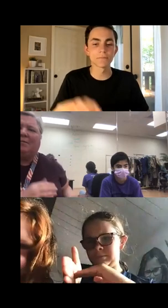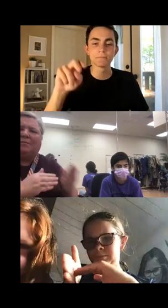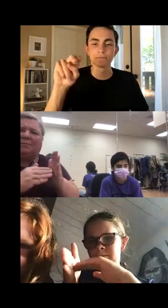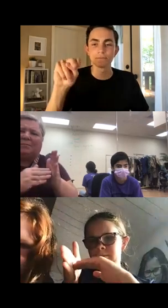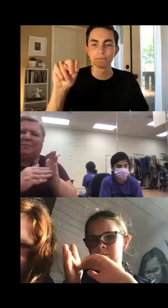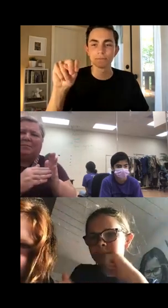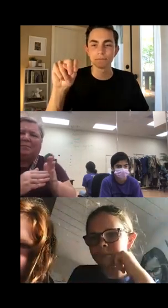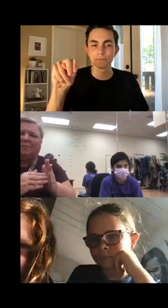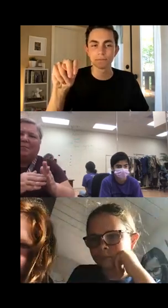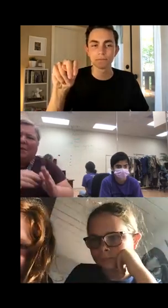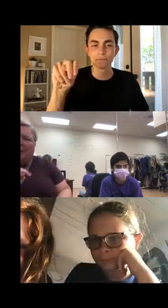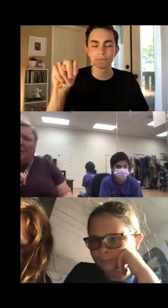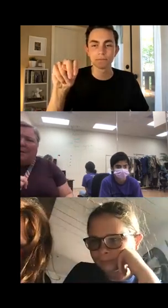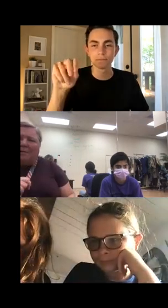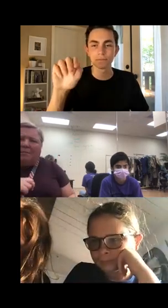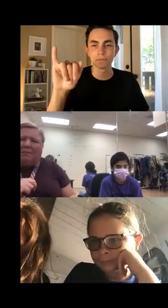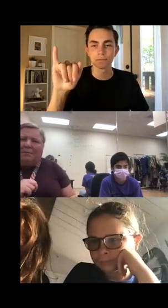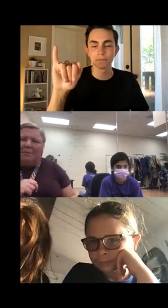Okay.